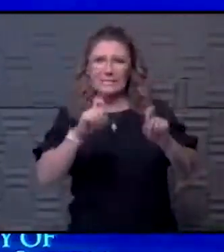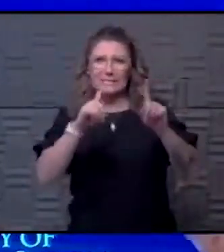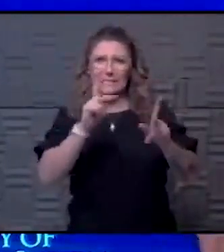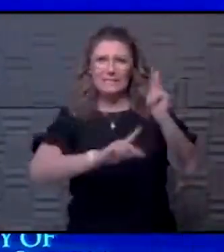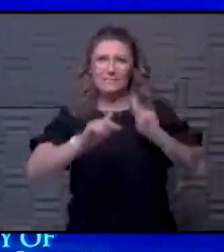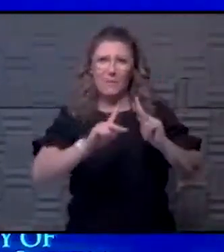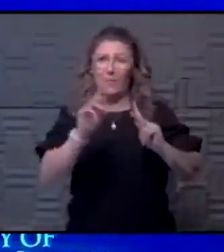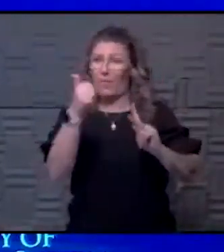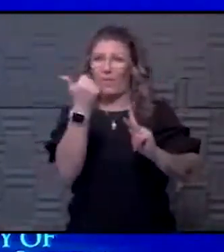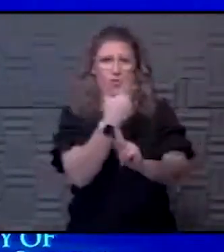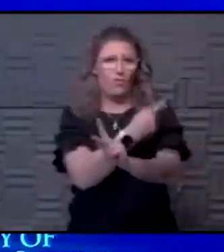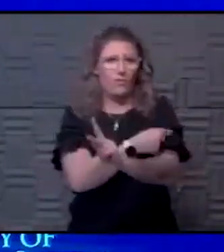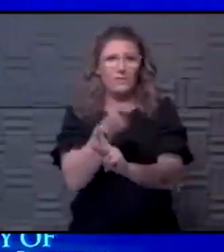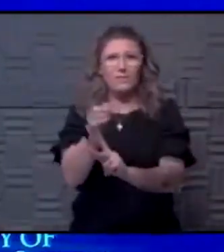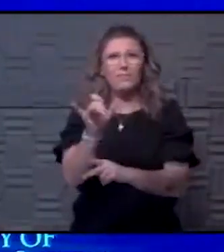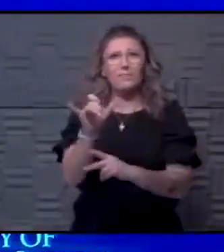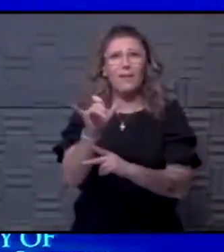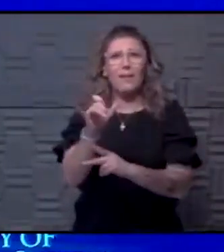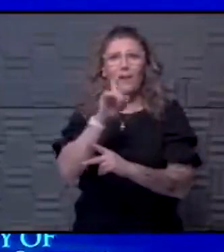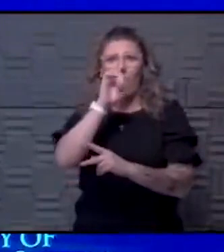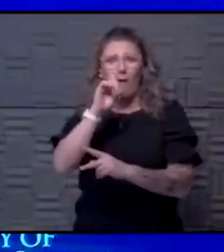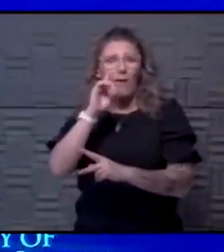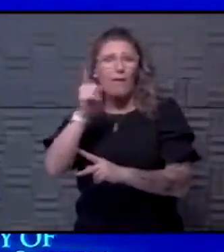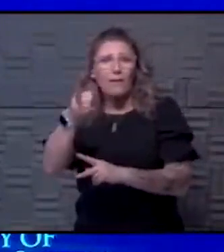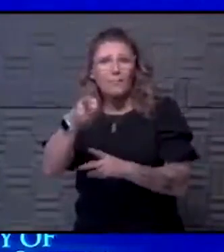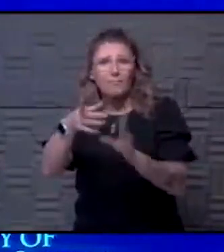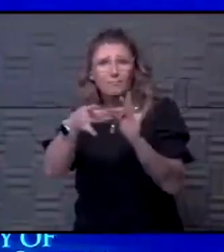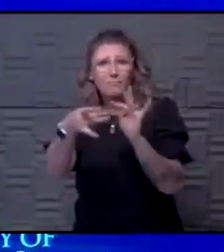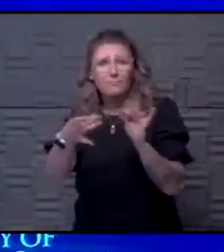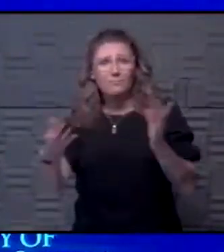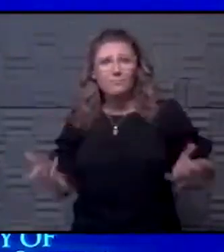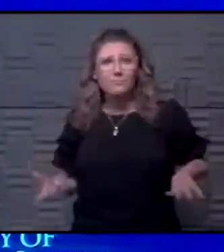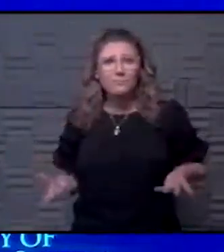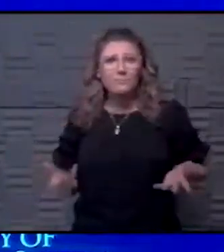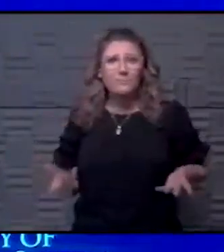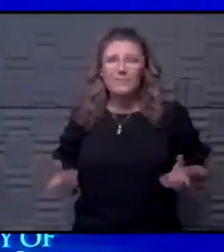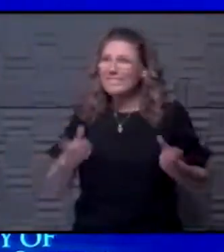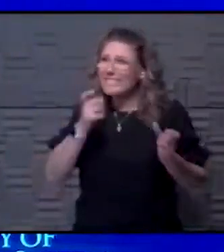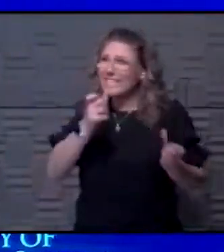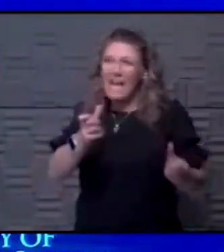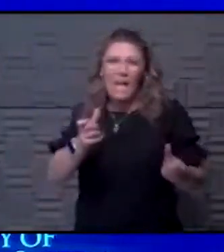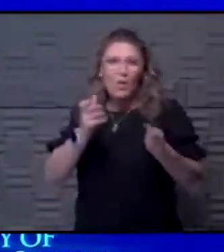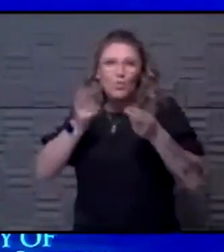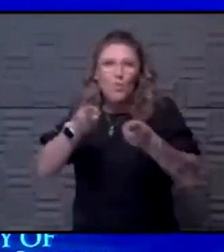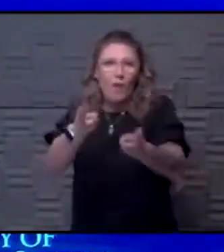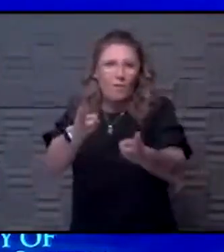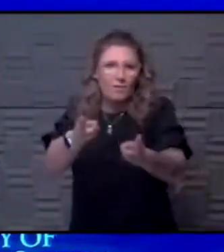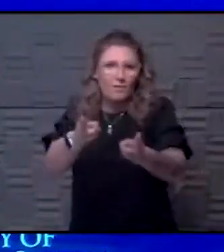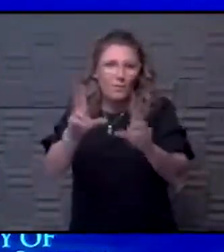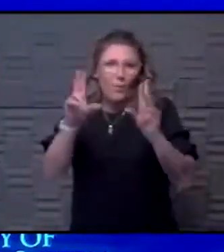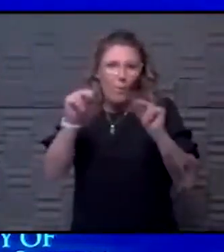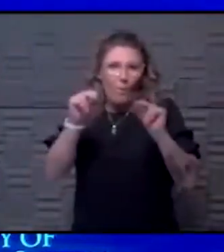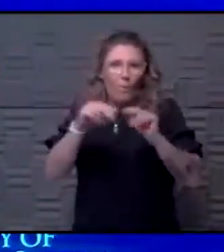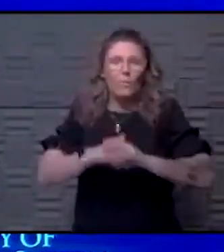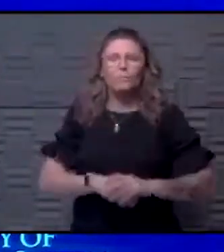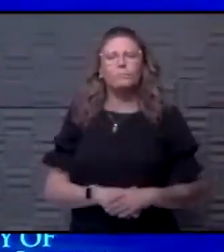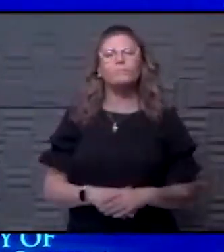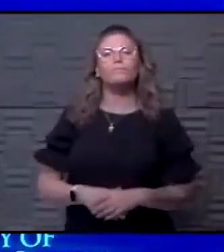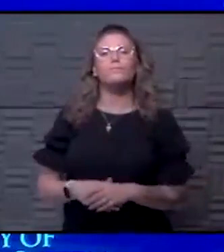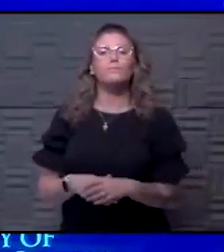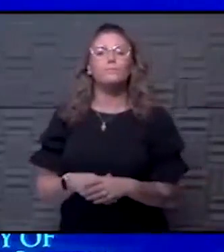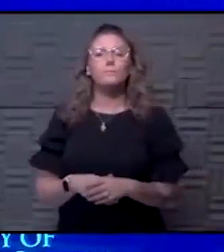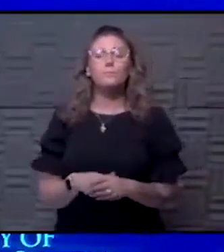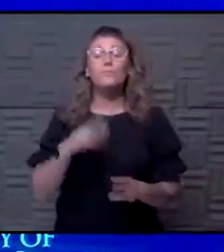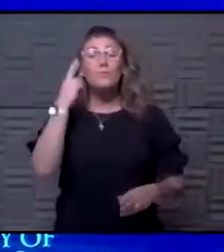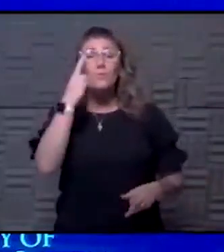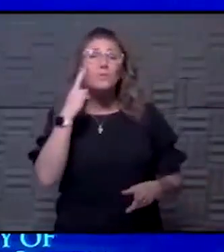other vaccines that Hawkeye mentioned. So it's not really rushed. And the reason that you could say,